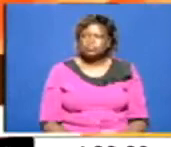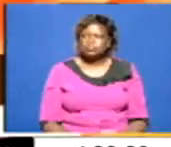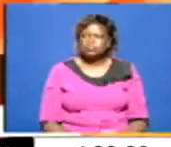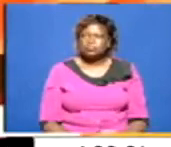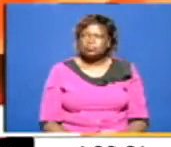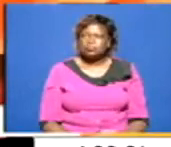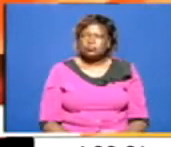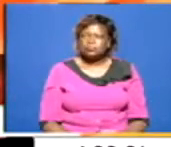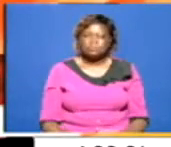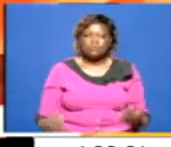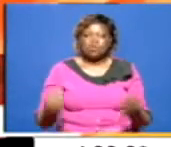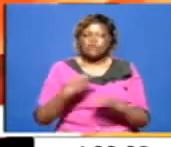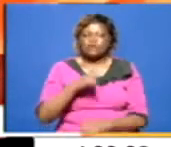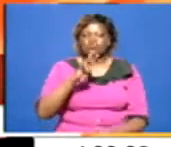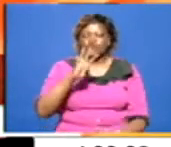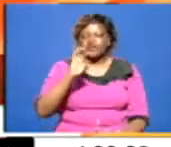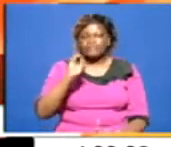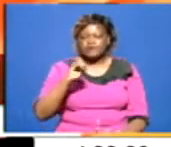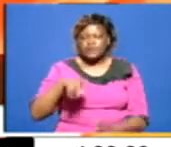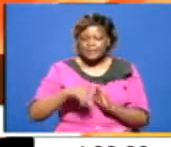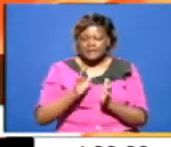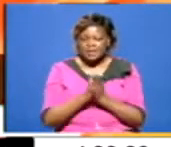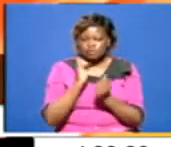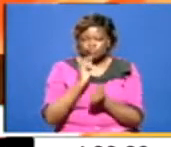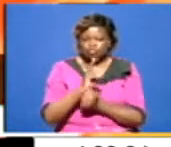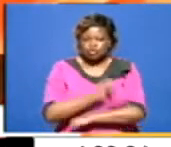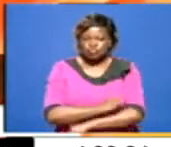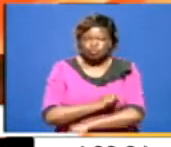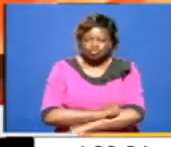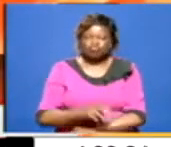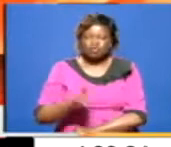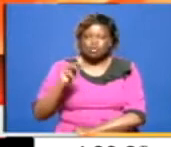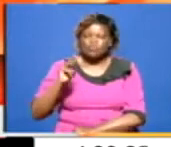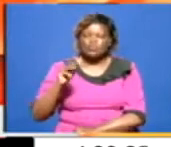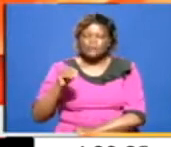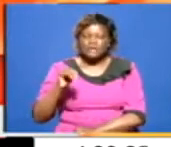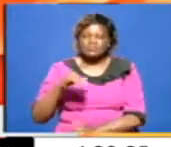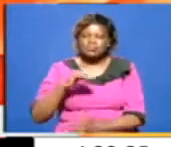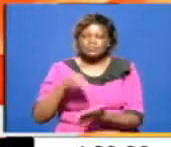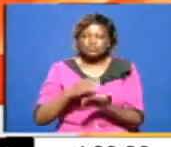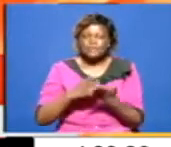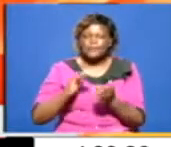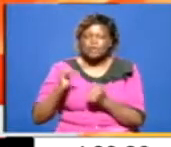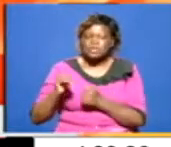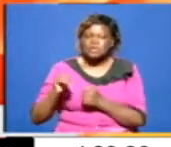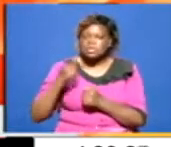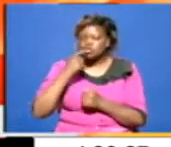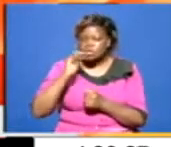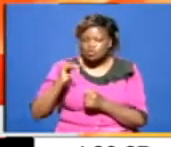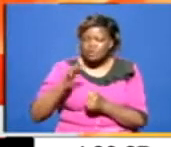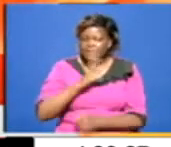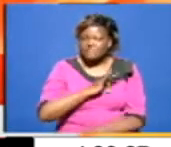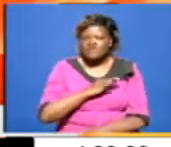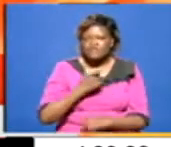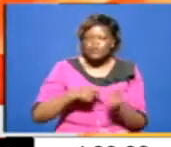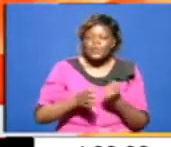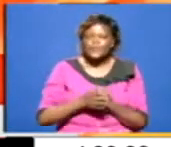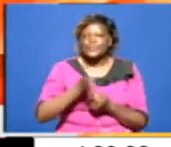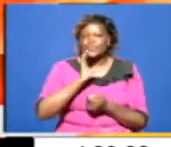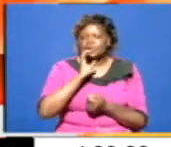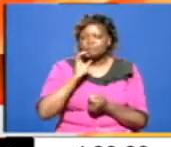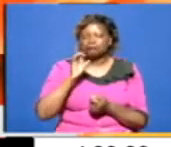Over 240 primary and secondary schools in Mwingi Central sub-county, Kitui County, are benefiting from a water catchment